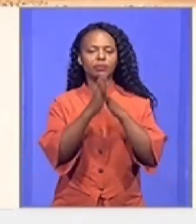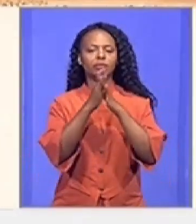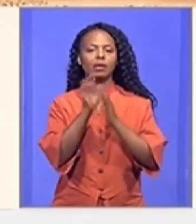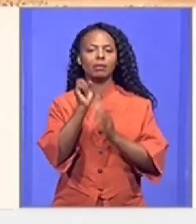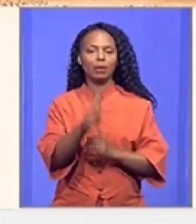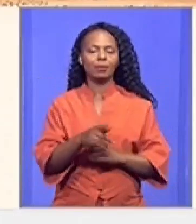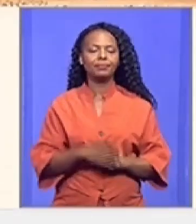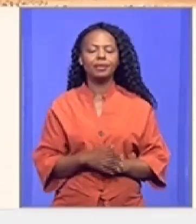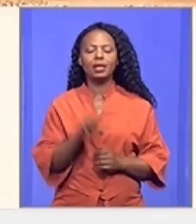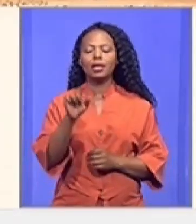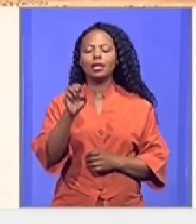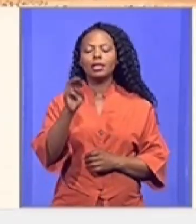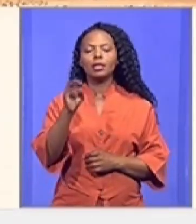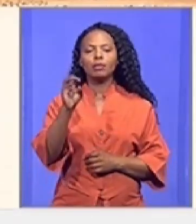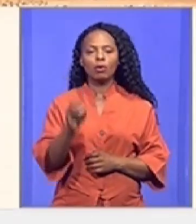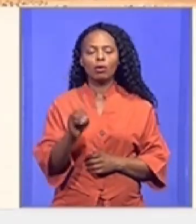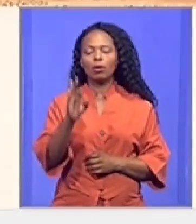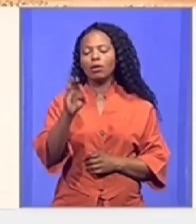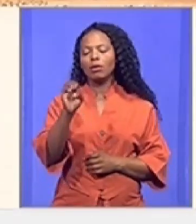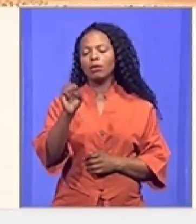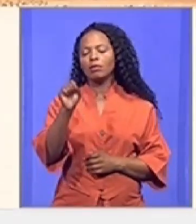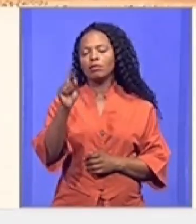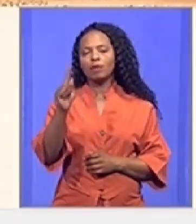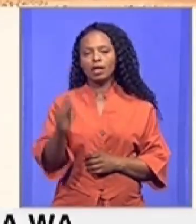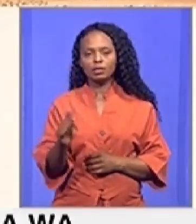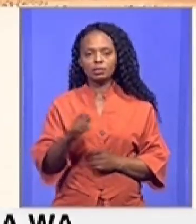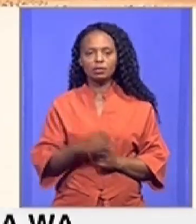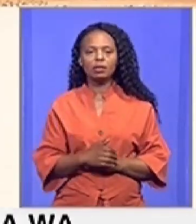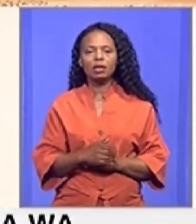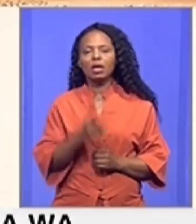ya hore re tla bona yang hore bohlokotsebe